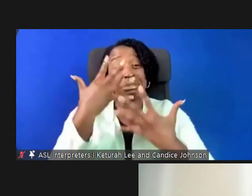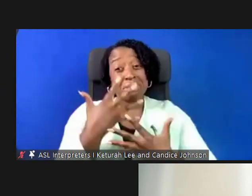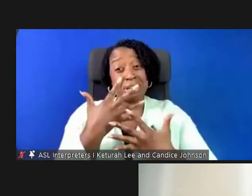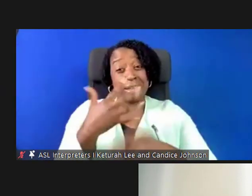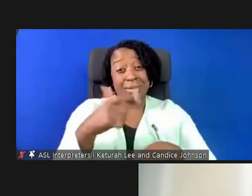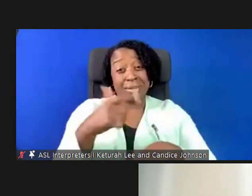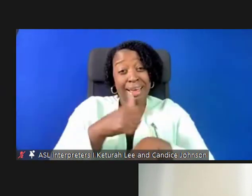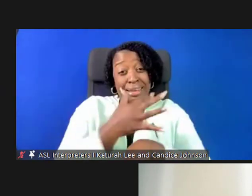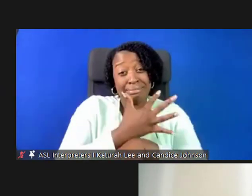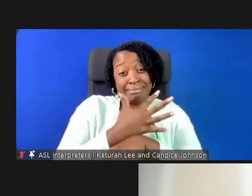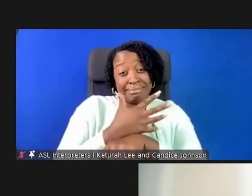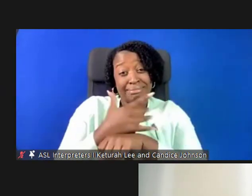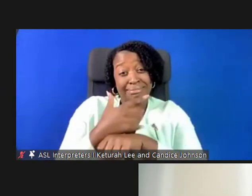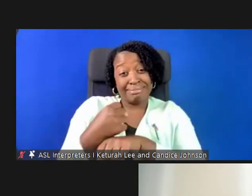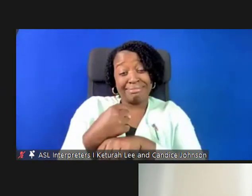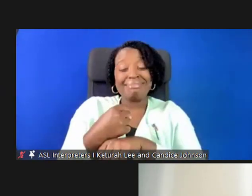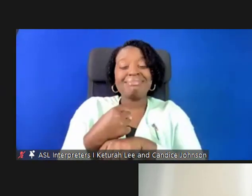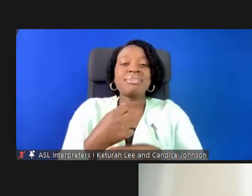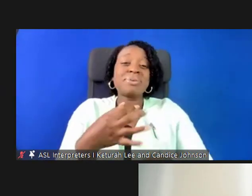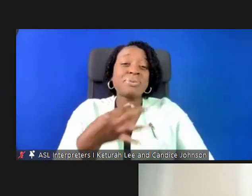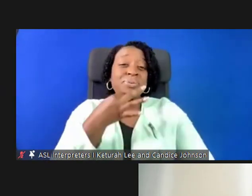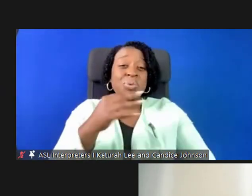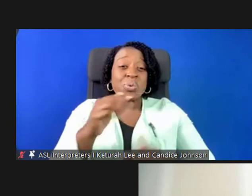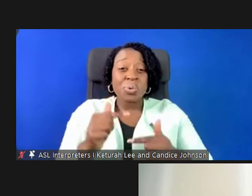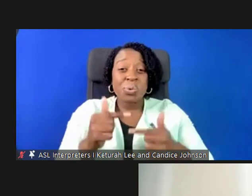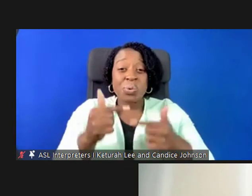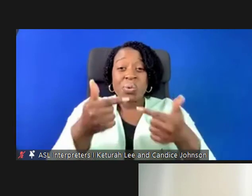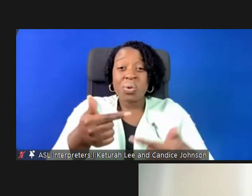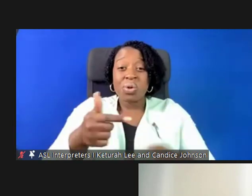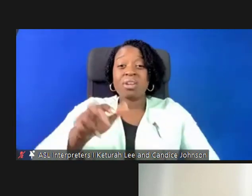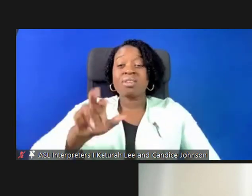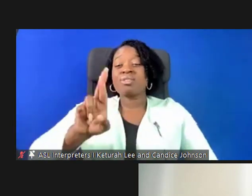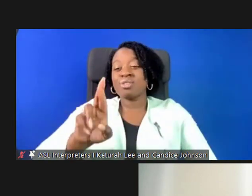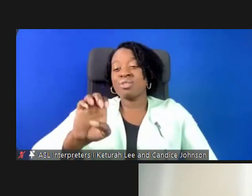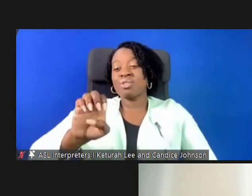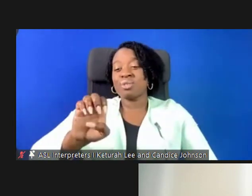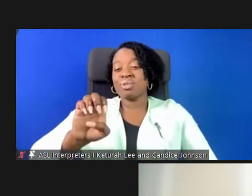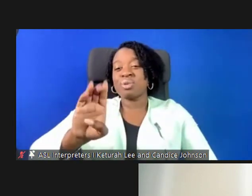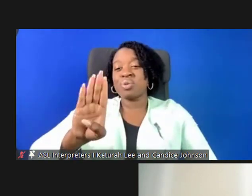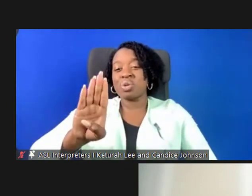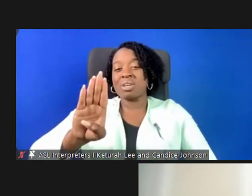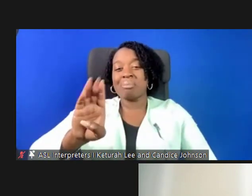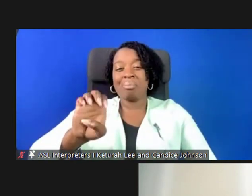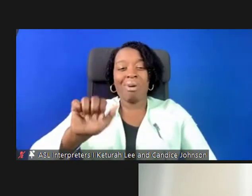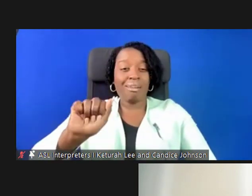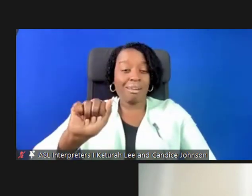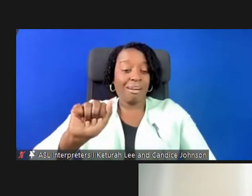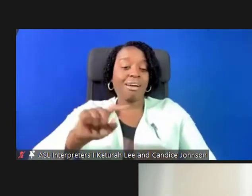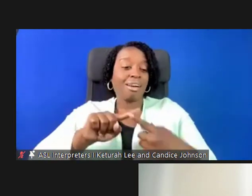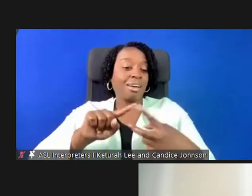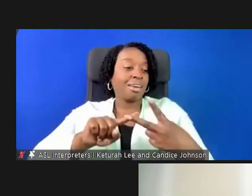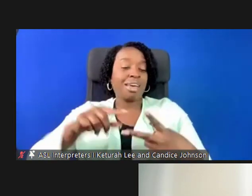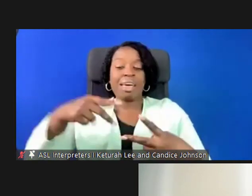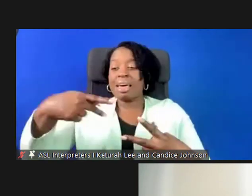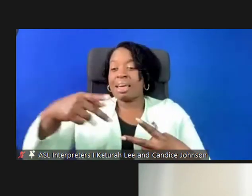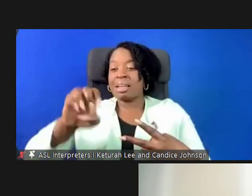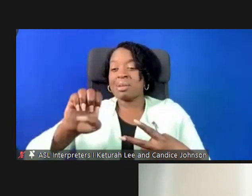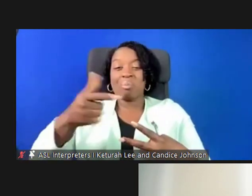be getting ready here to turn it back over to Rebecca and Peggy. But I think as a summary from what I've